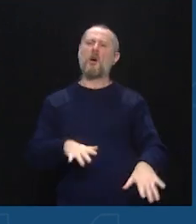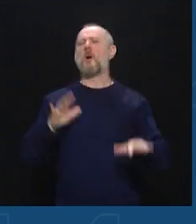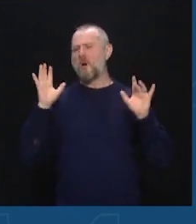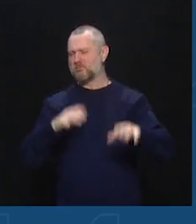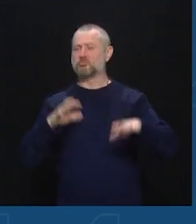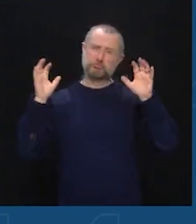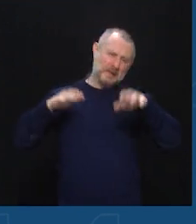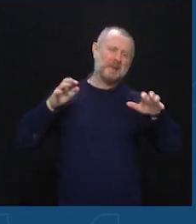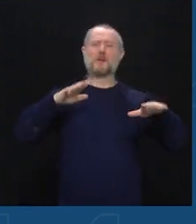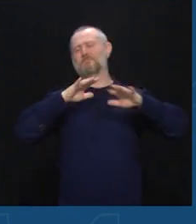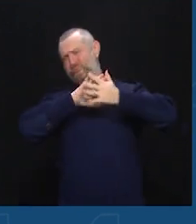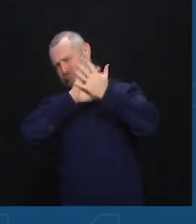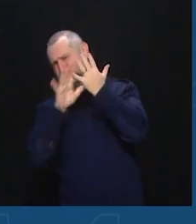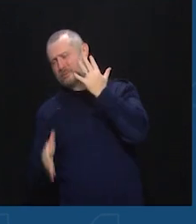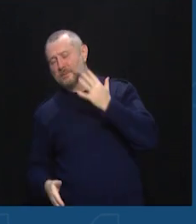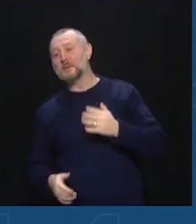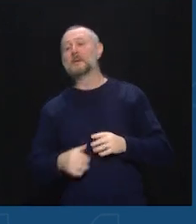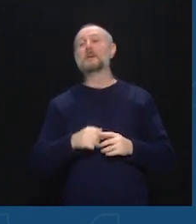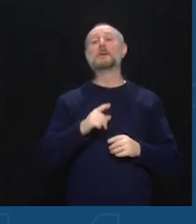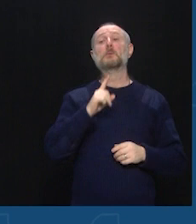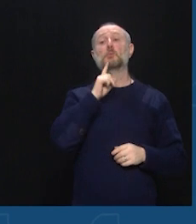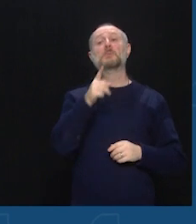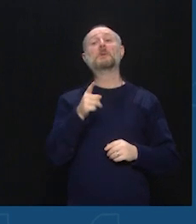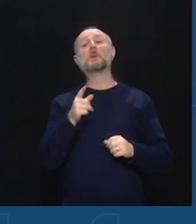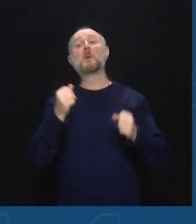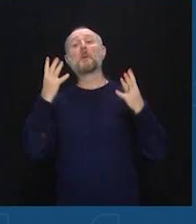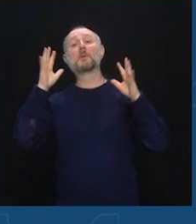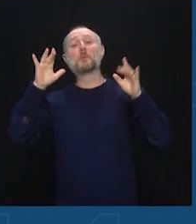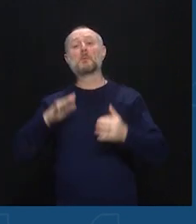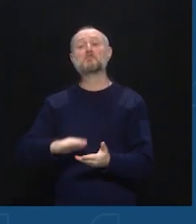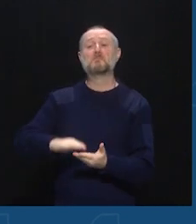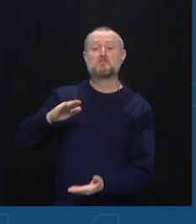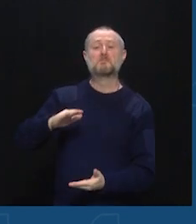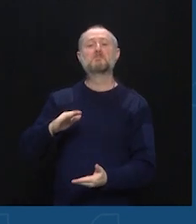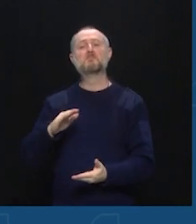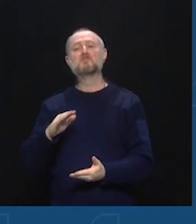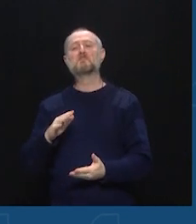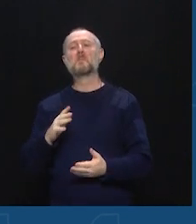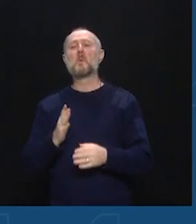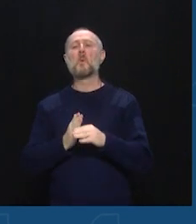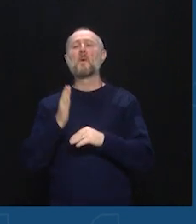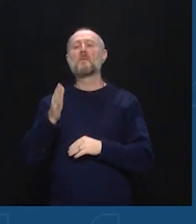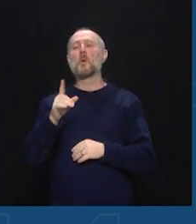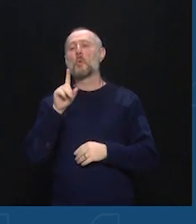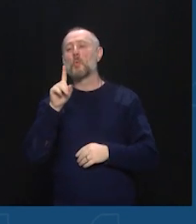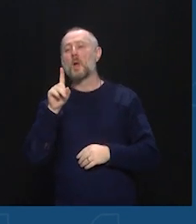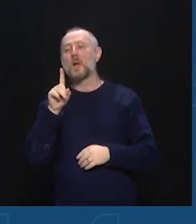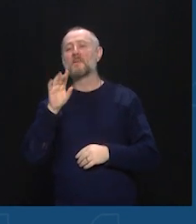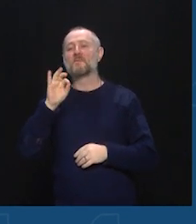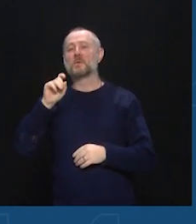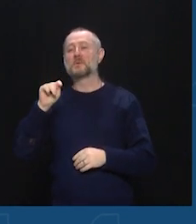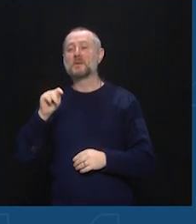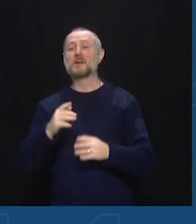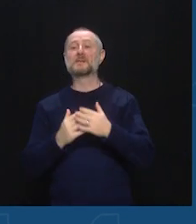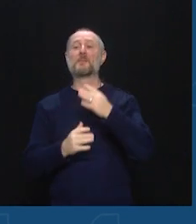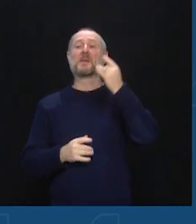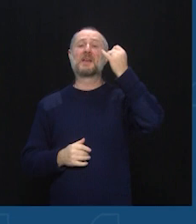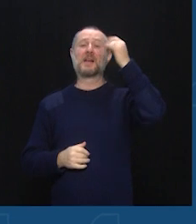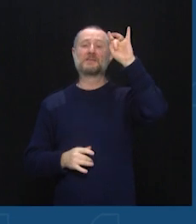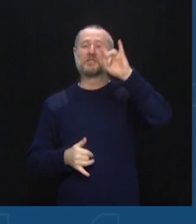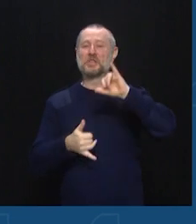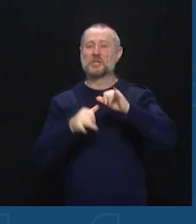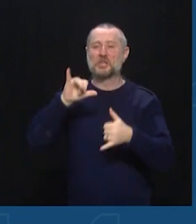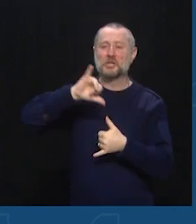snow totals in the west and central New York. We saw over a foot up to 18 inches fall already